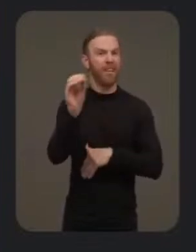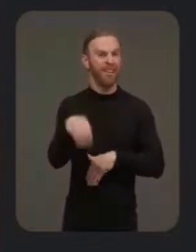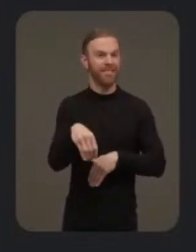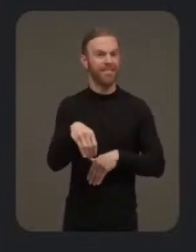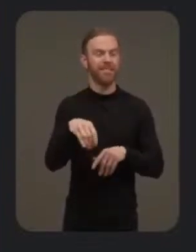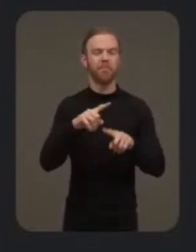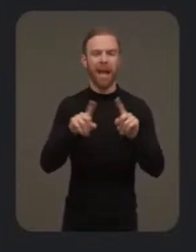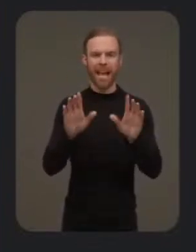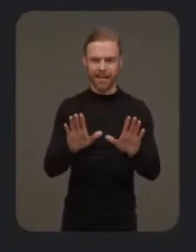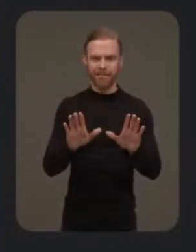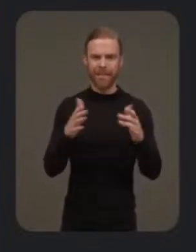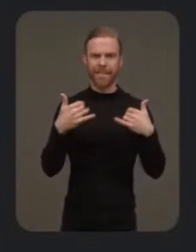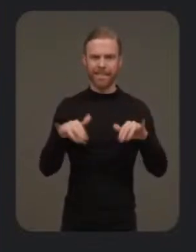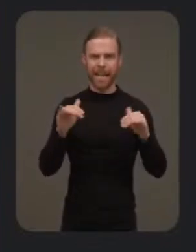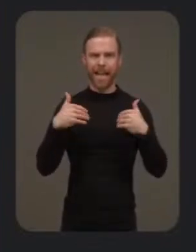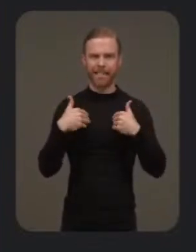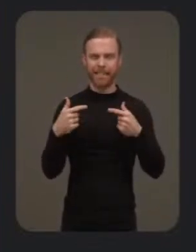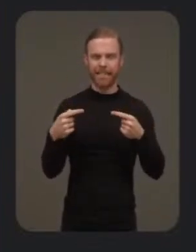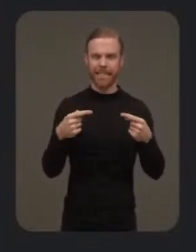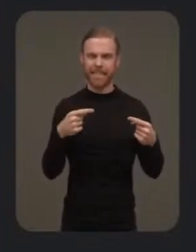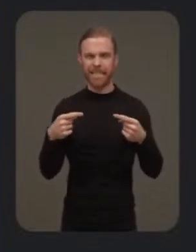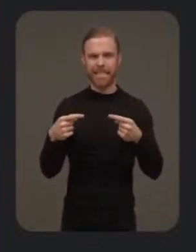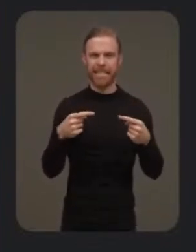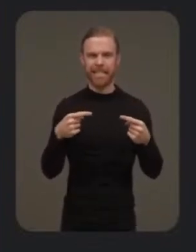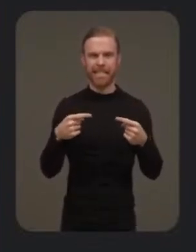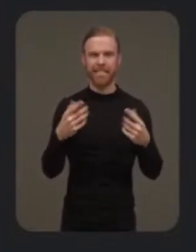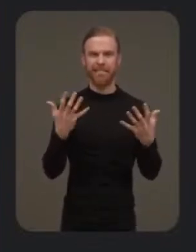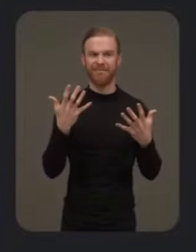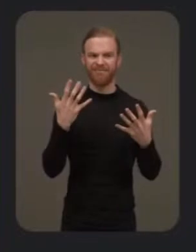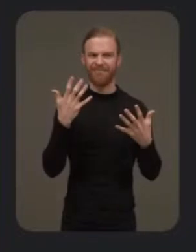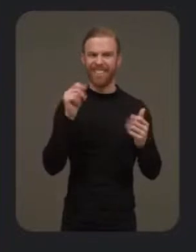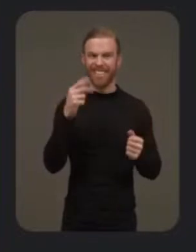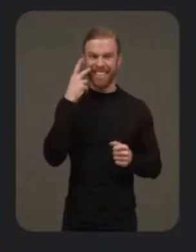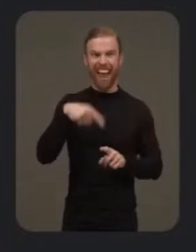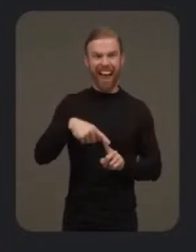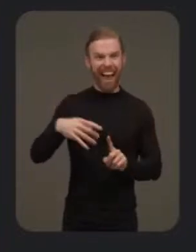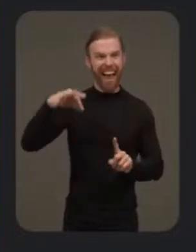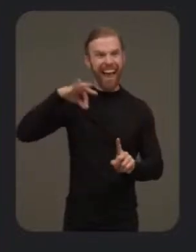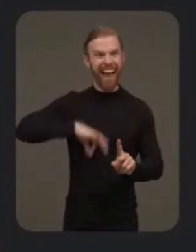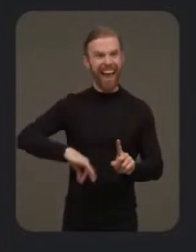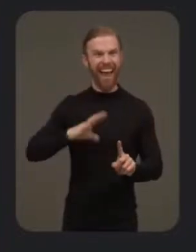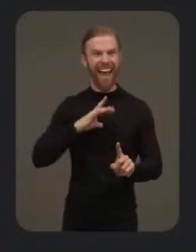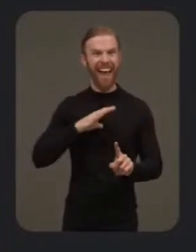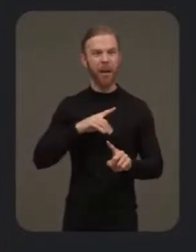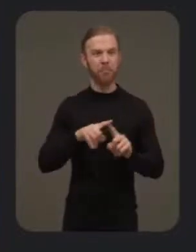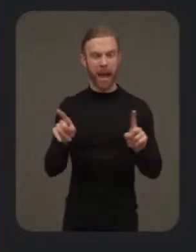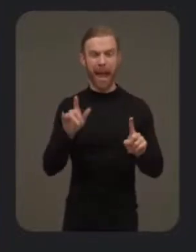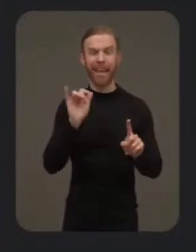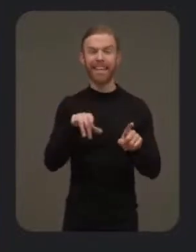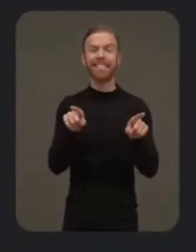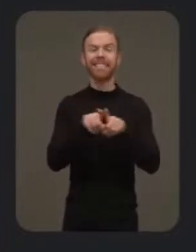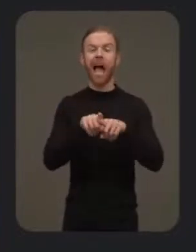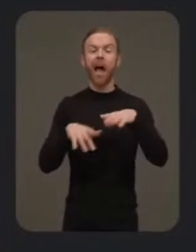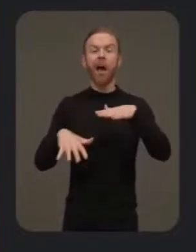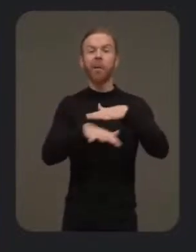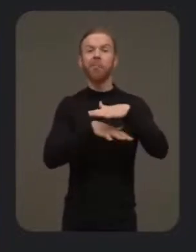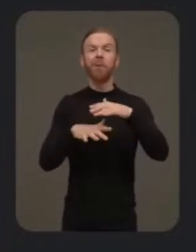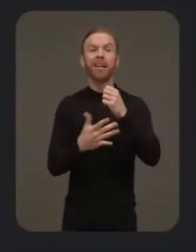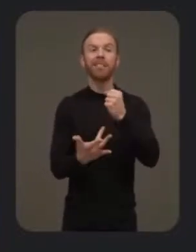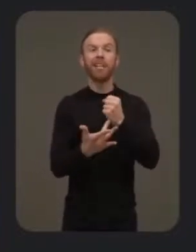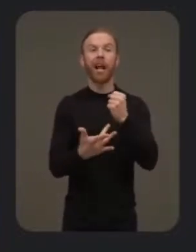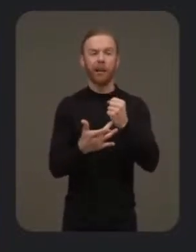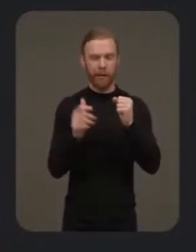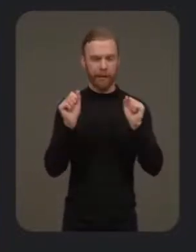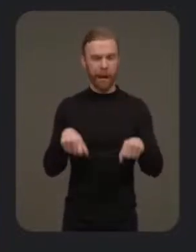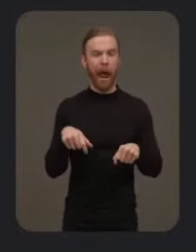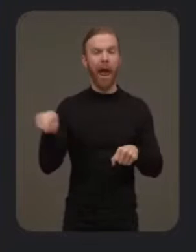tension here. You can see how this can be incredibly beneficial, but some of the same underlying